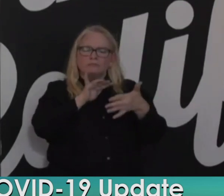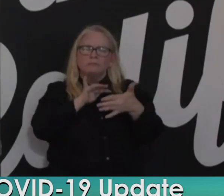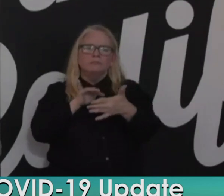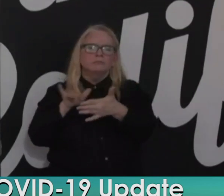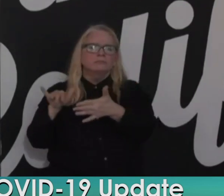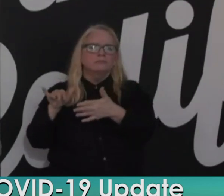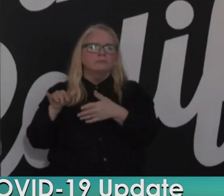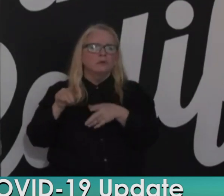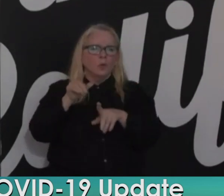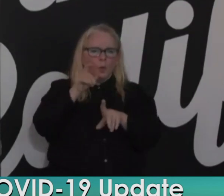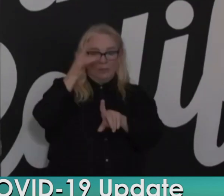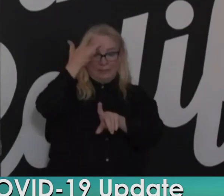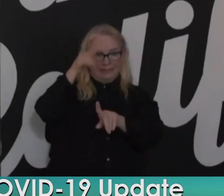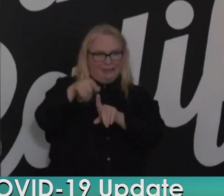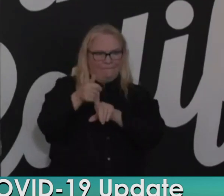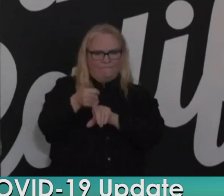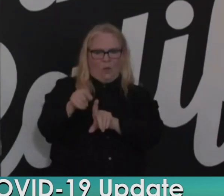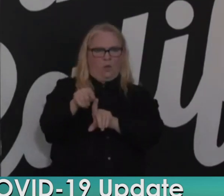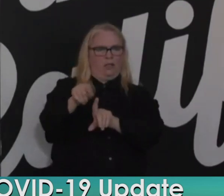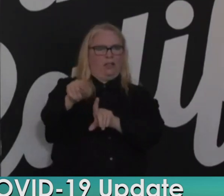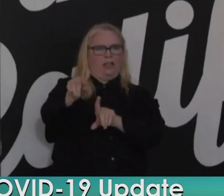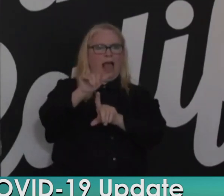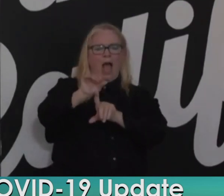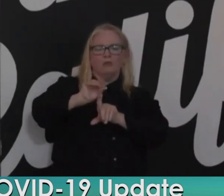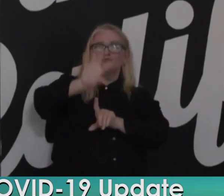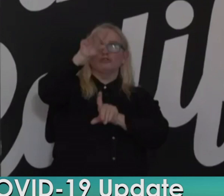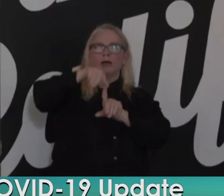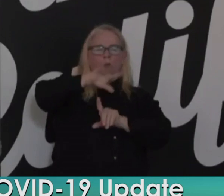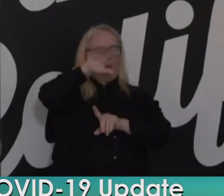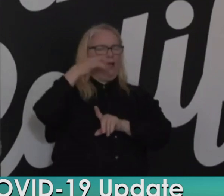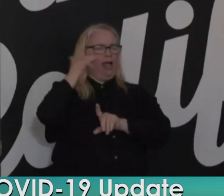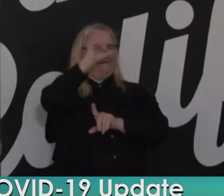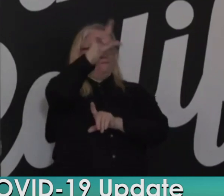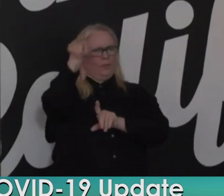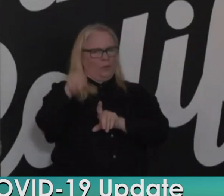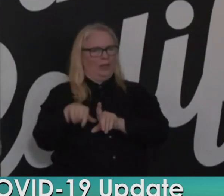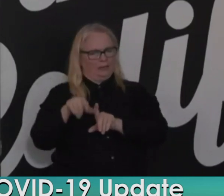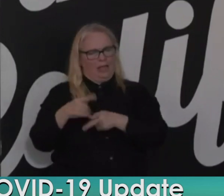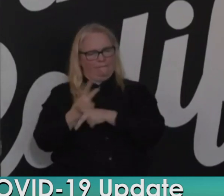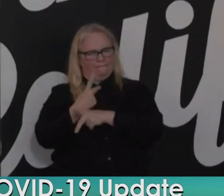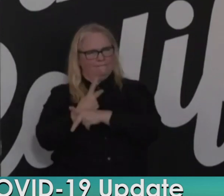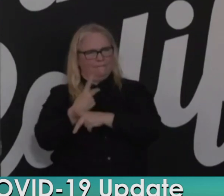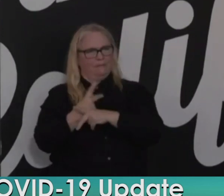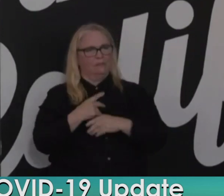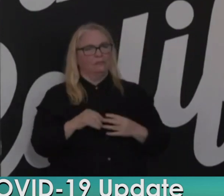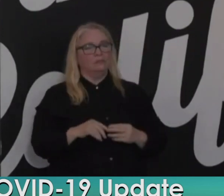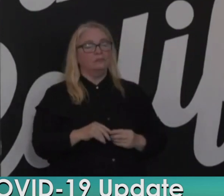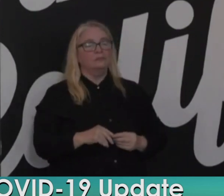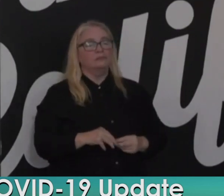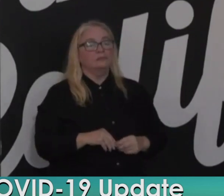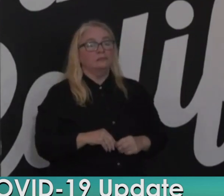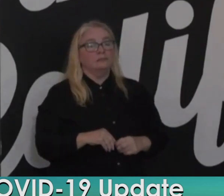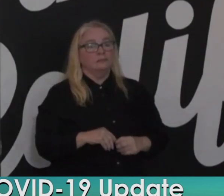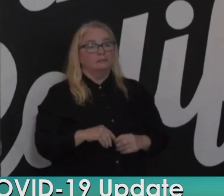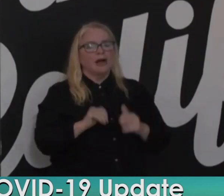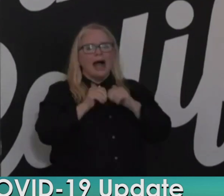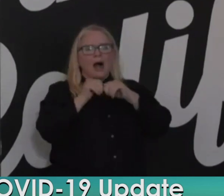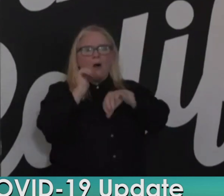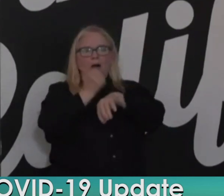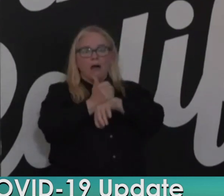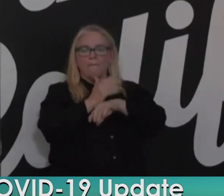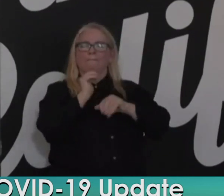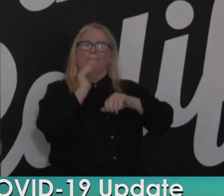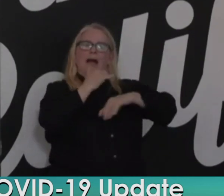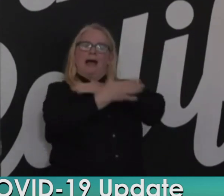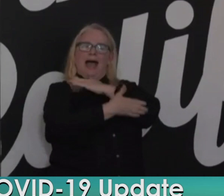understood, that will be deployed all throughout the state of California. Bottom-up, county-based led effort, utilizing the